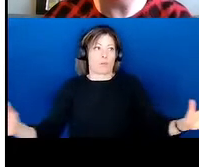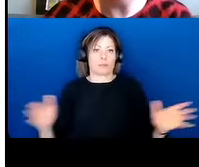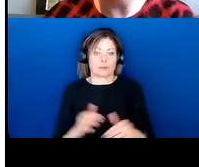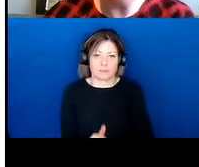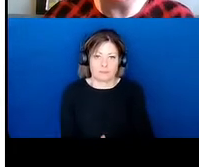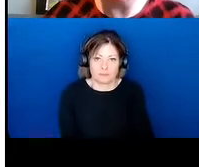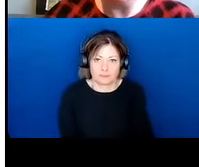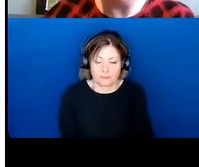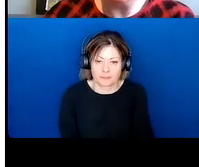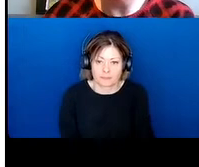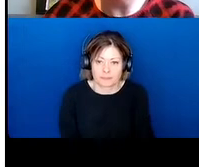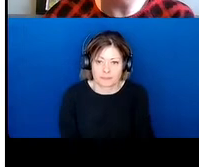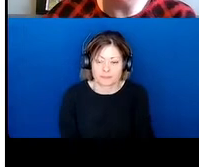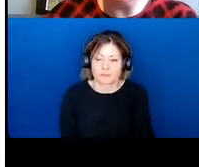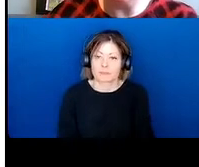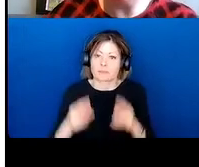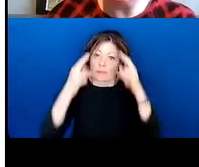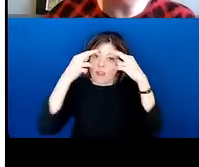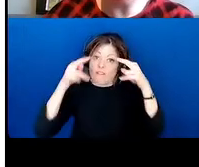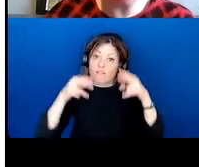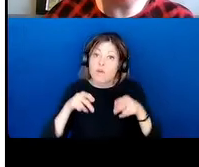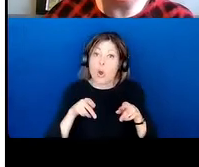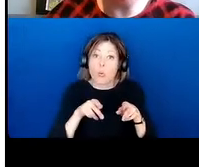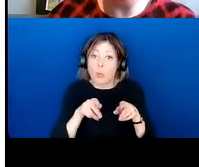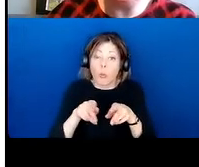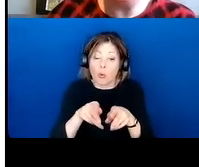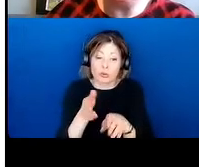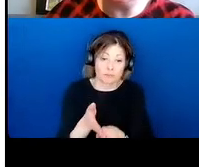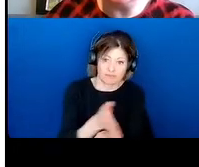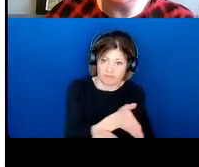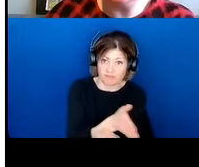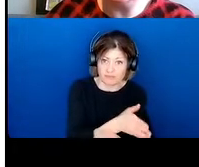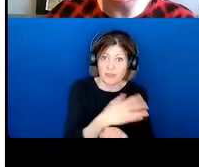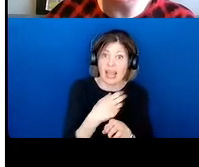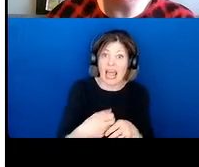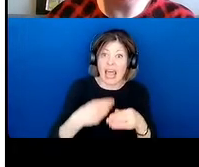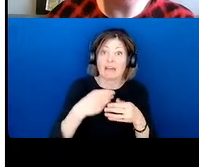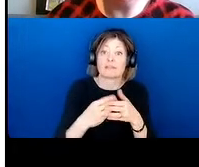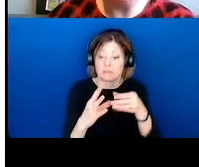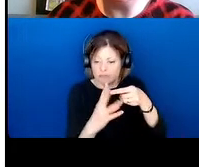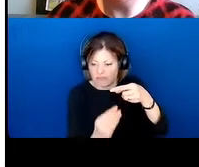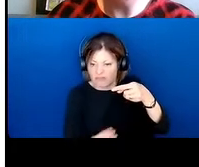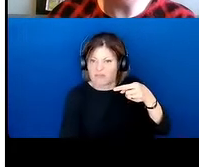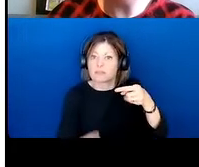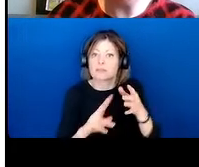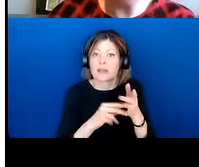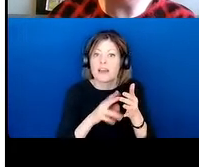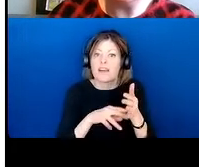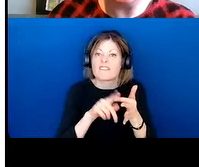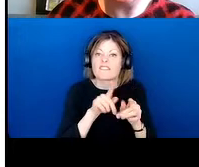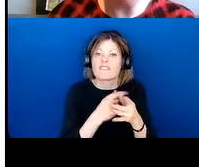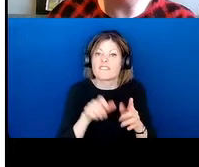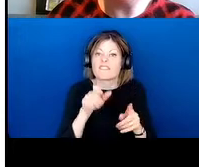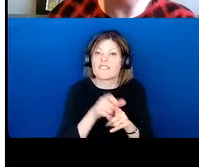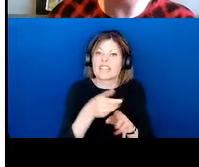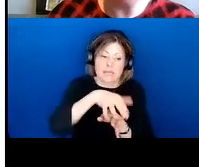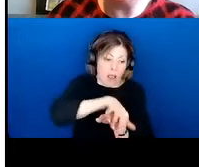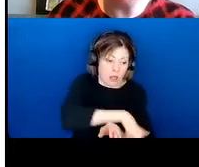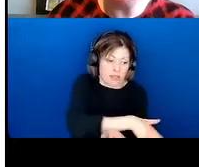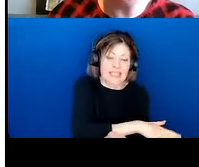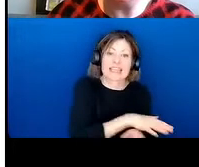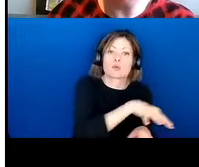As we walk along Fir Walk, this vineyard stretches down the hillside to the lake. Planted over 5 acres